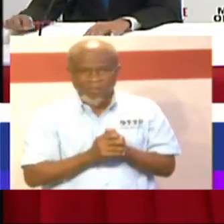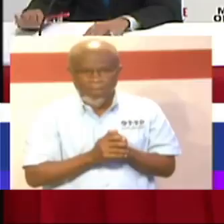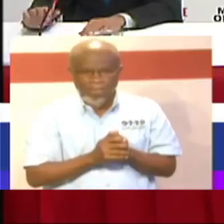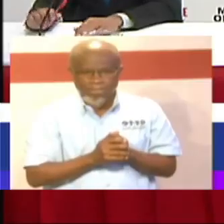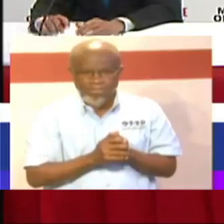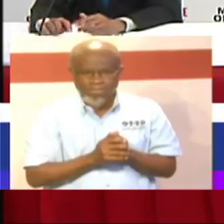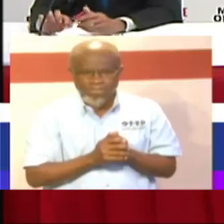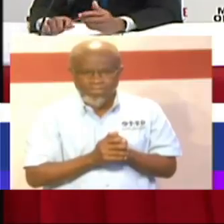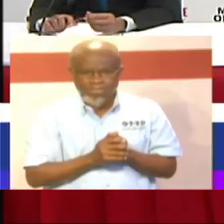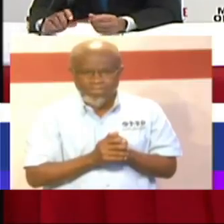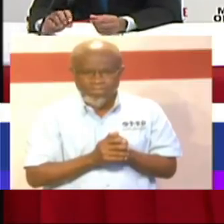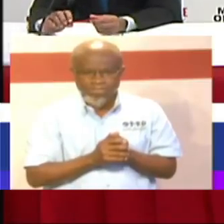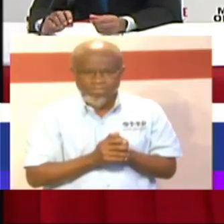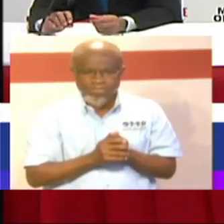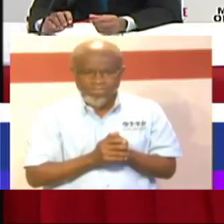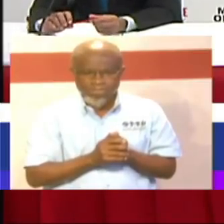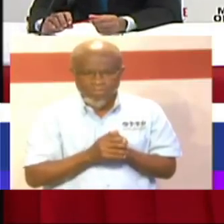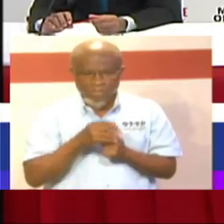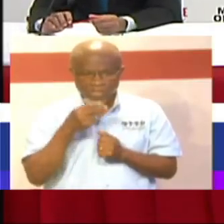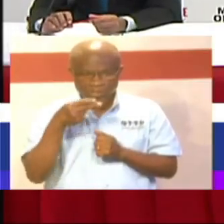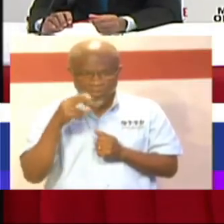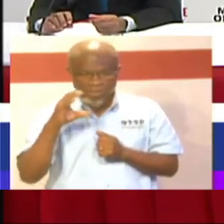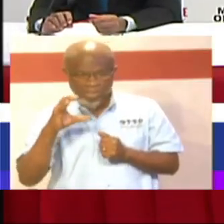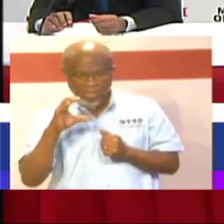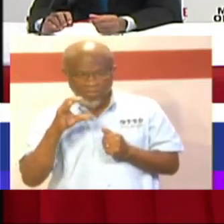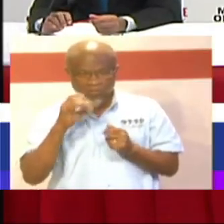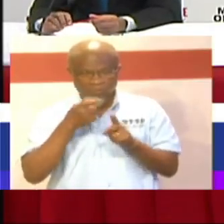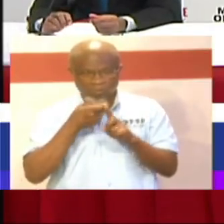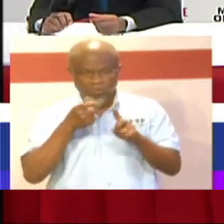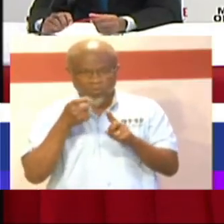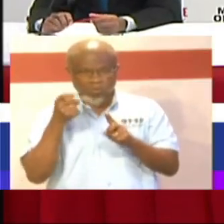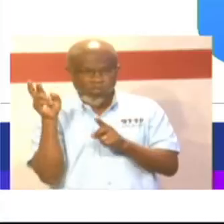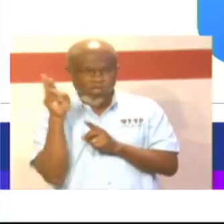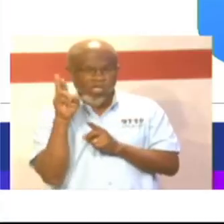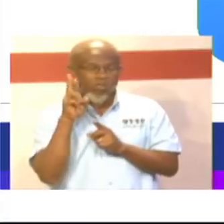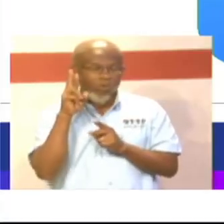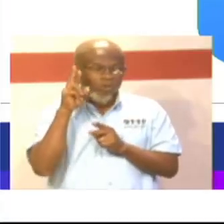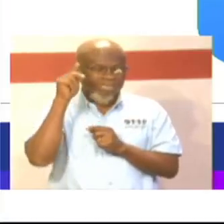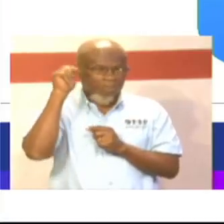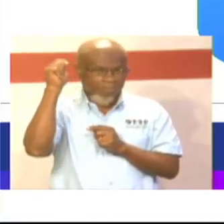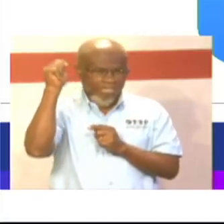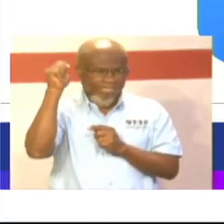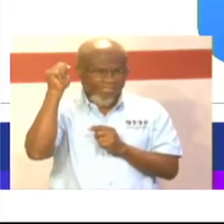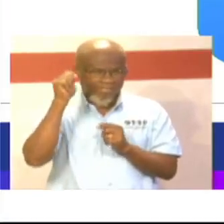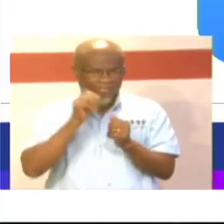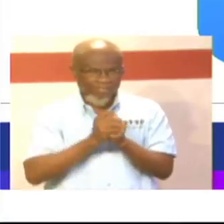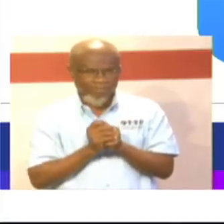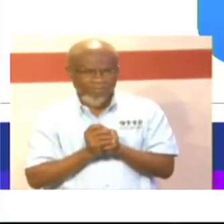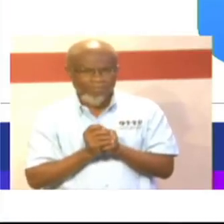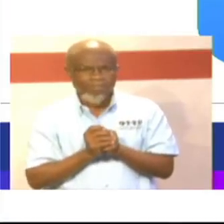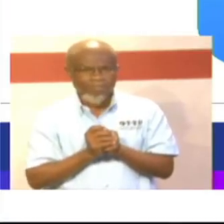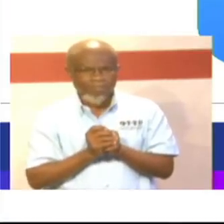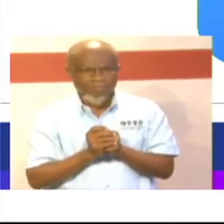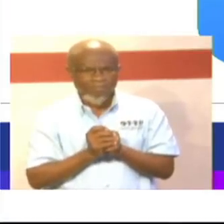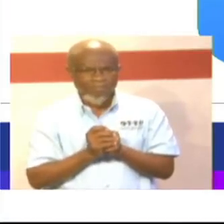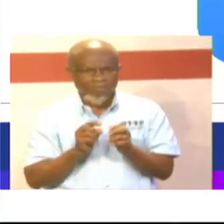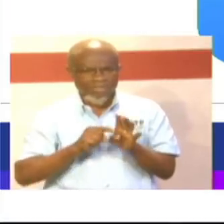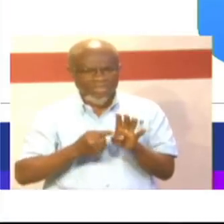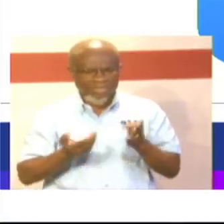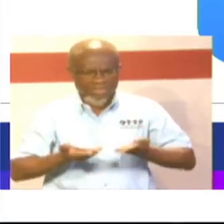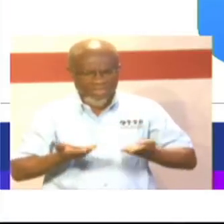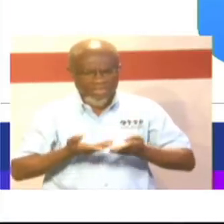Clayton Clark from Radio Tambrin. Right, my two questions, let me start with the local one